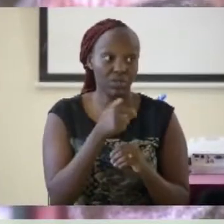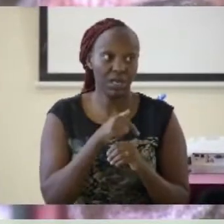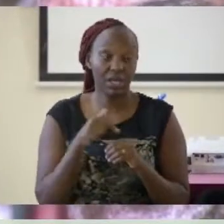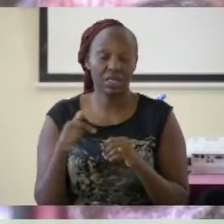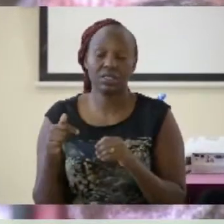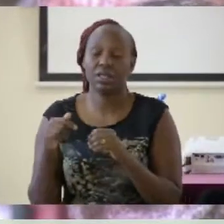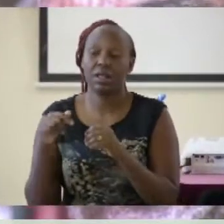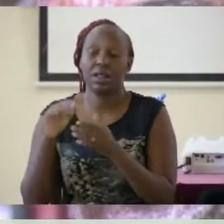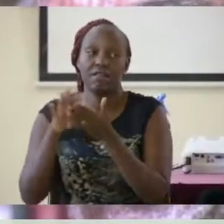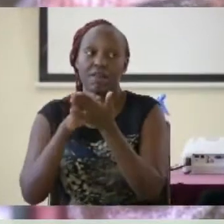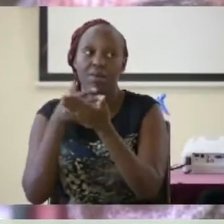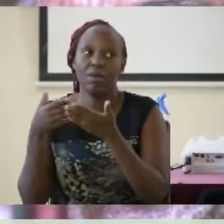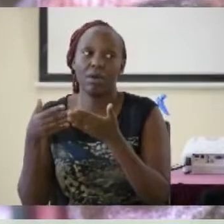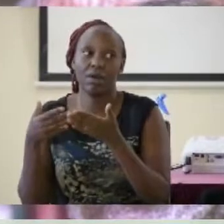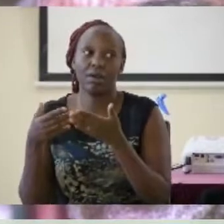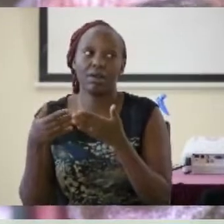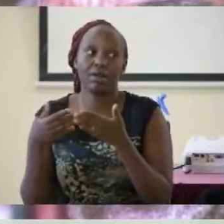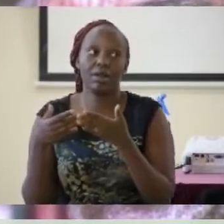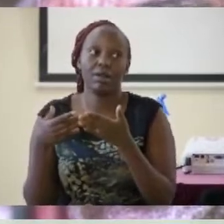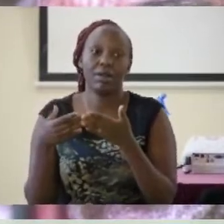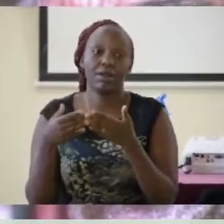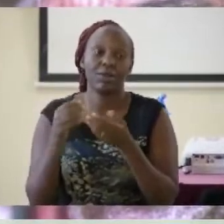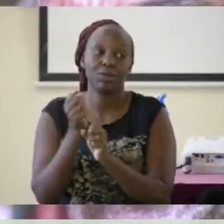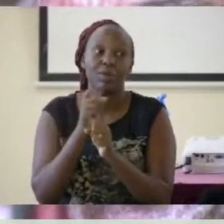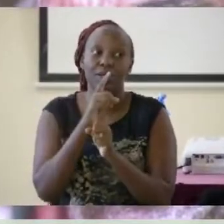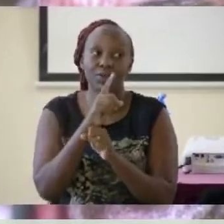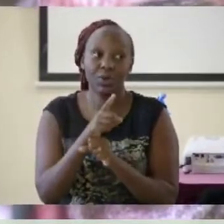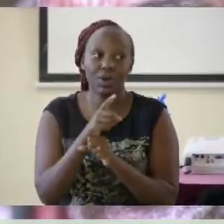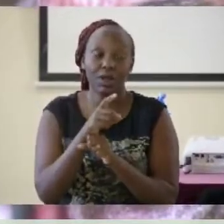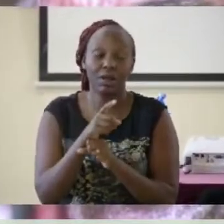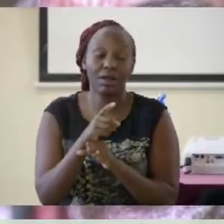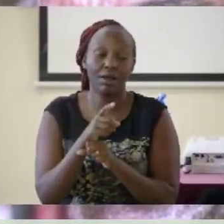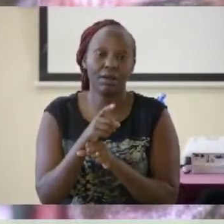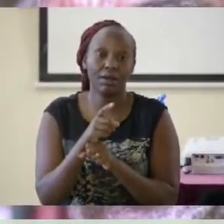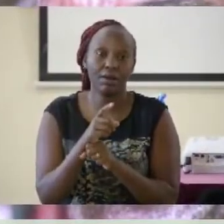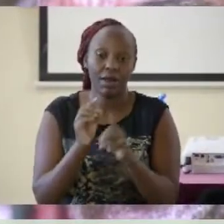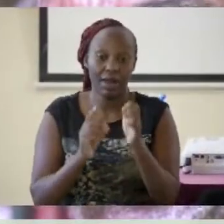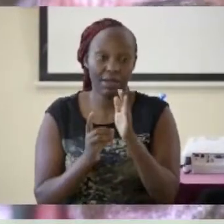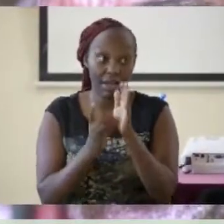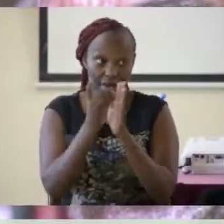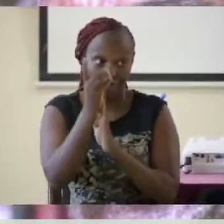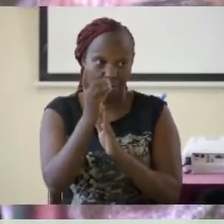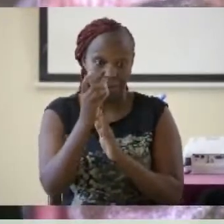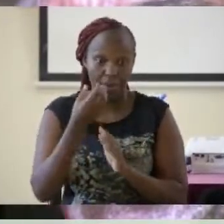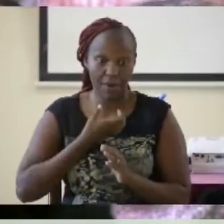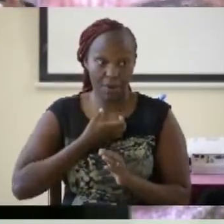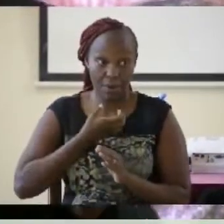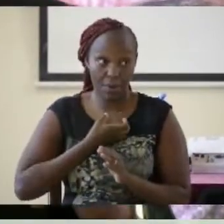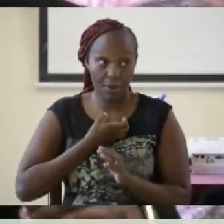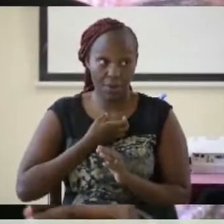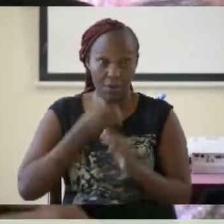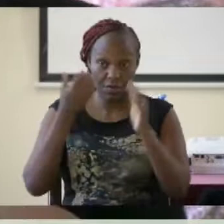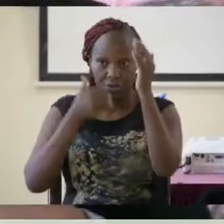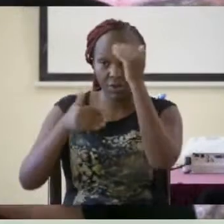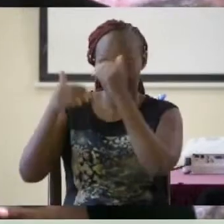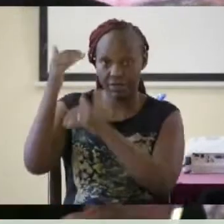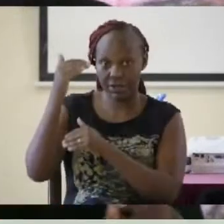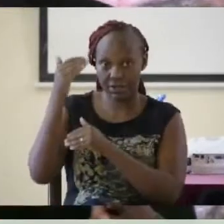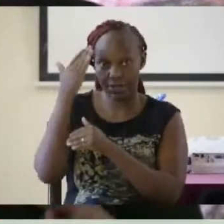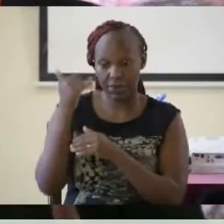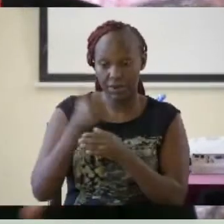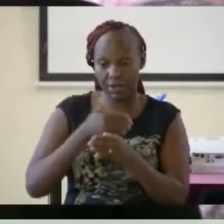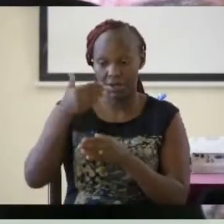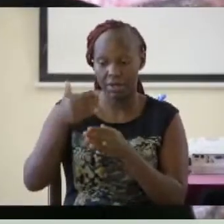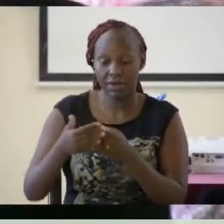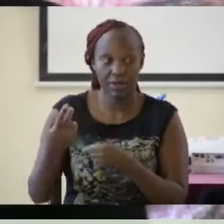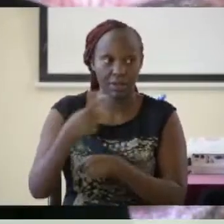the framework to ensure that even as I have developed my own for Egerton University, because at the end of the